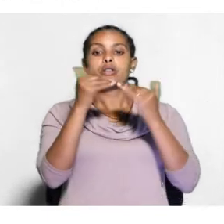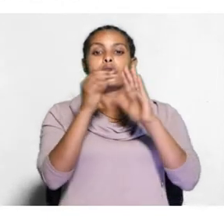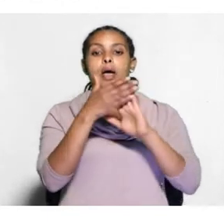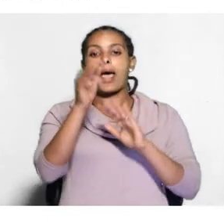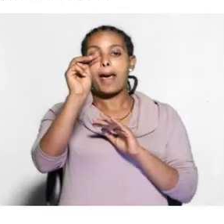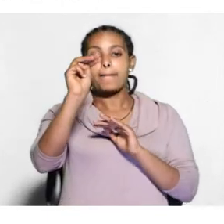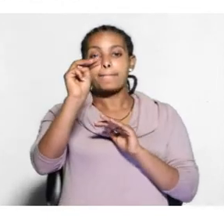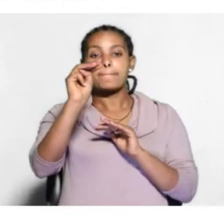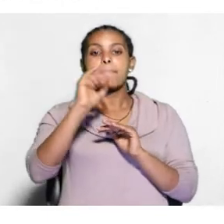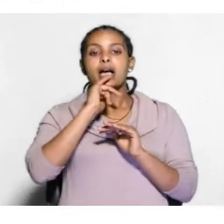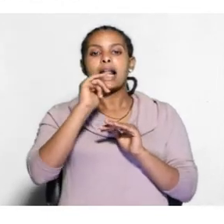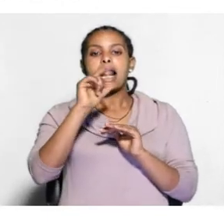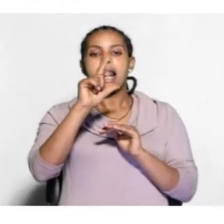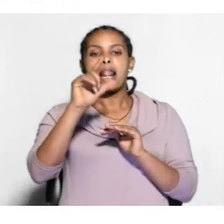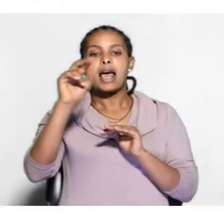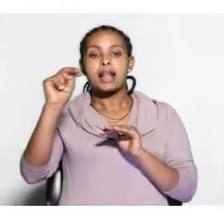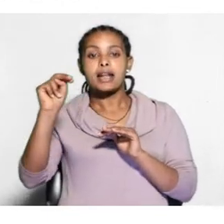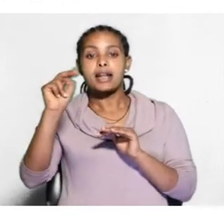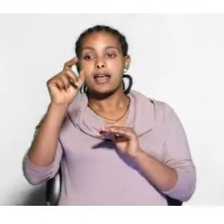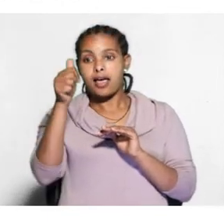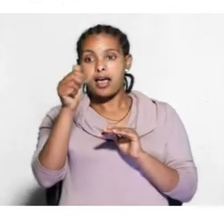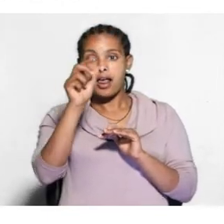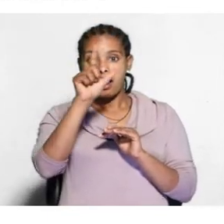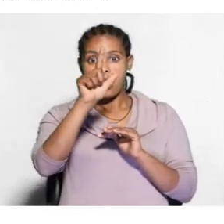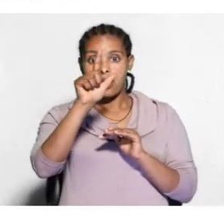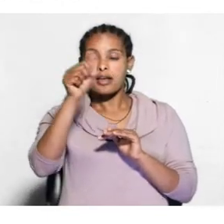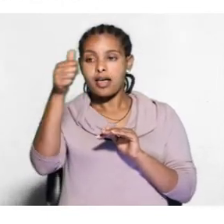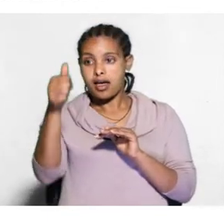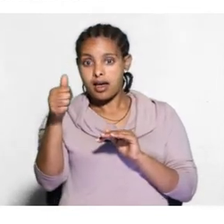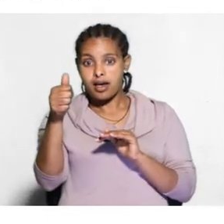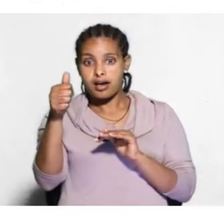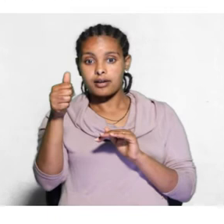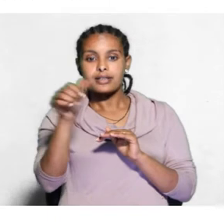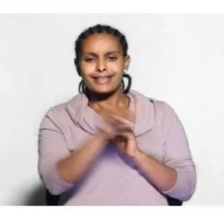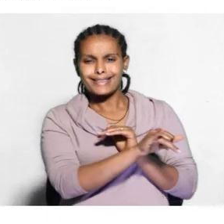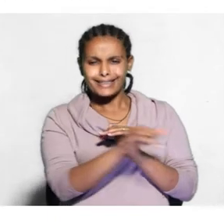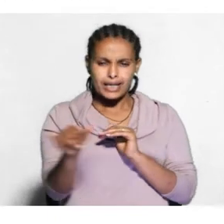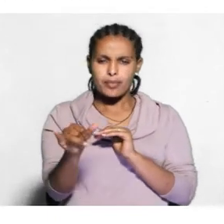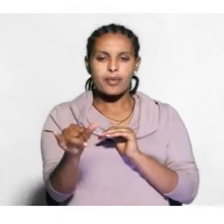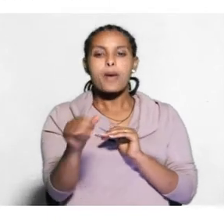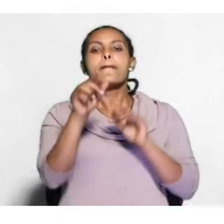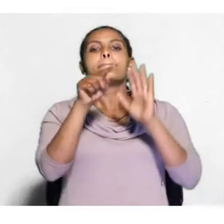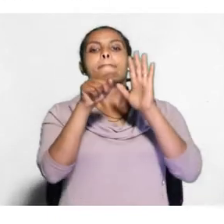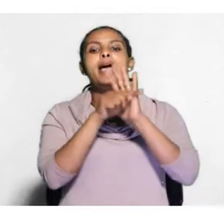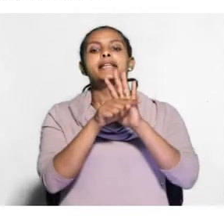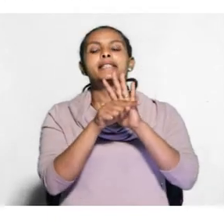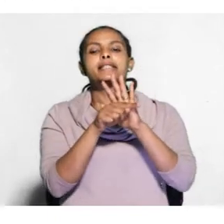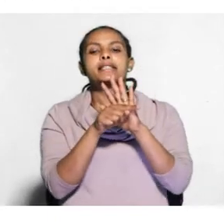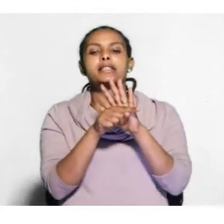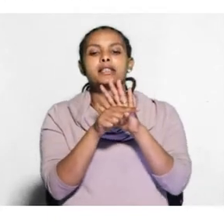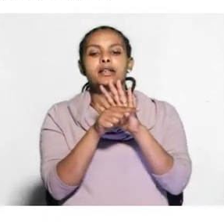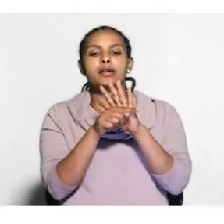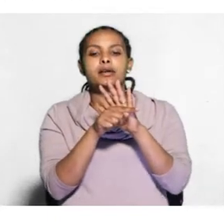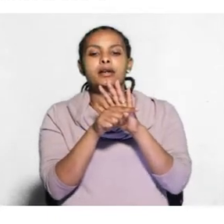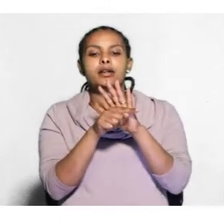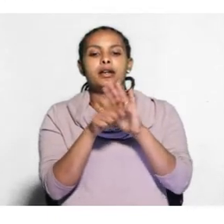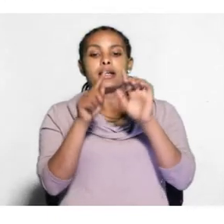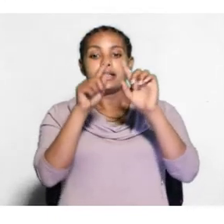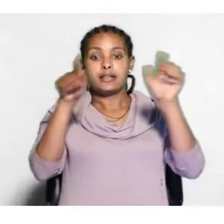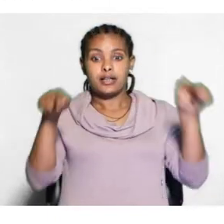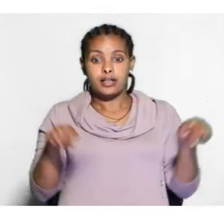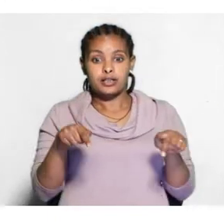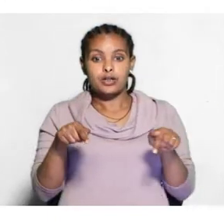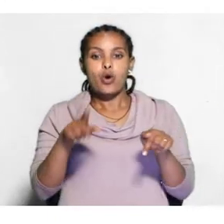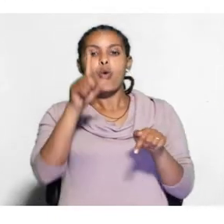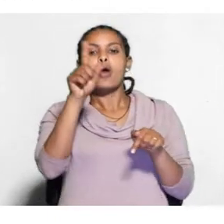of m is len n now we can write this as this is the same as minus minus the integration